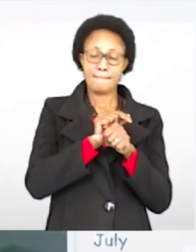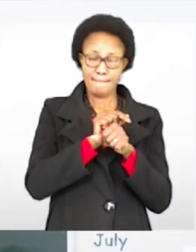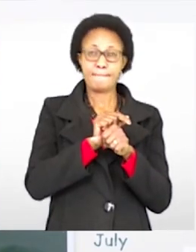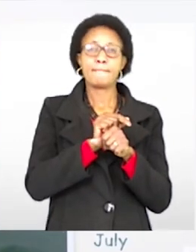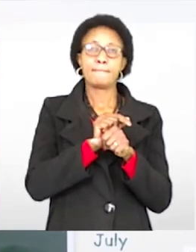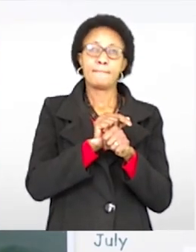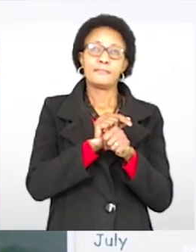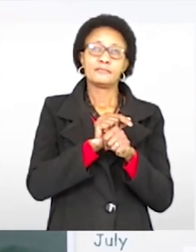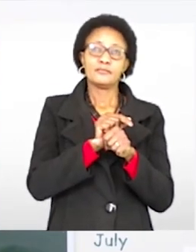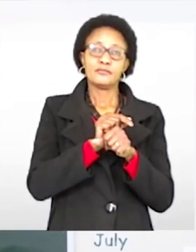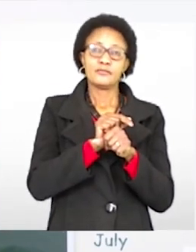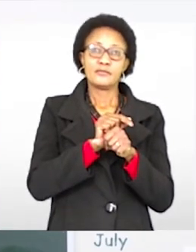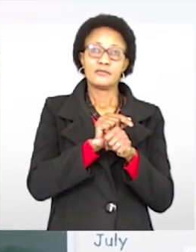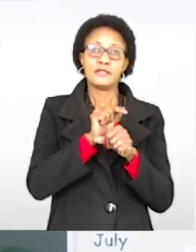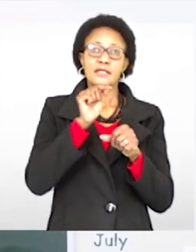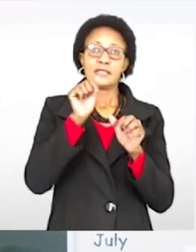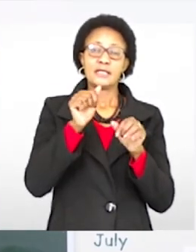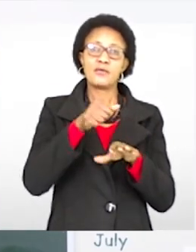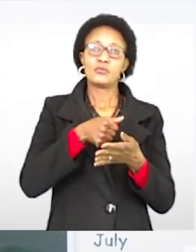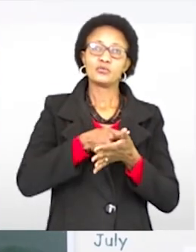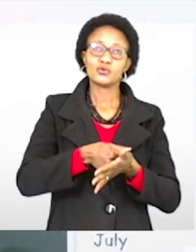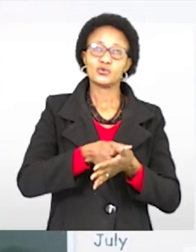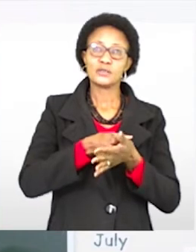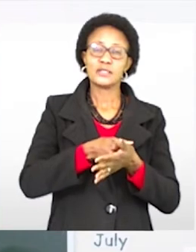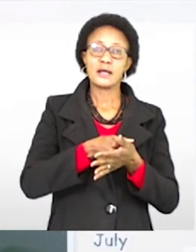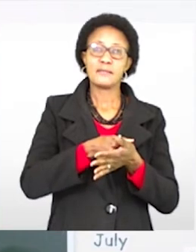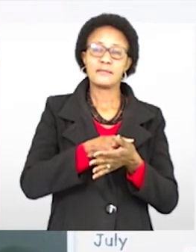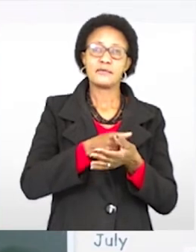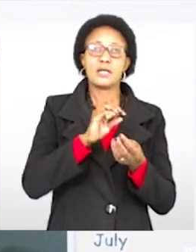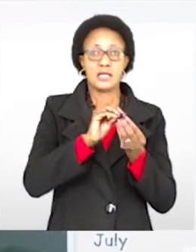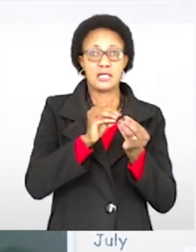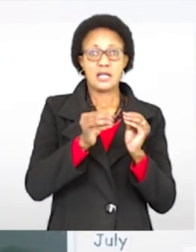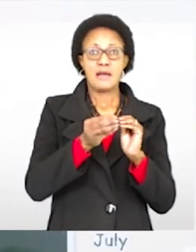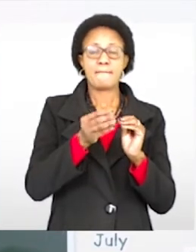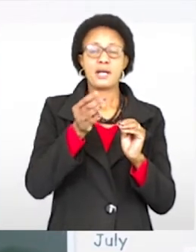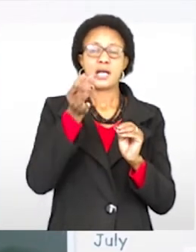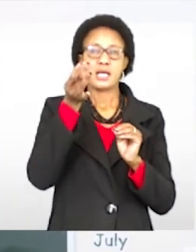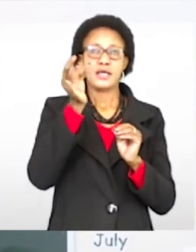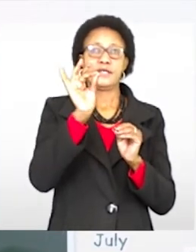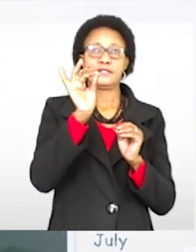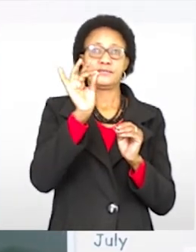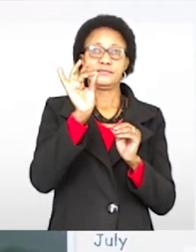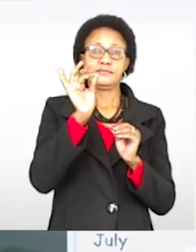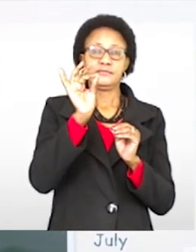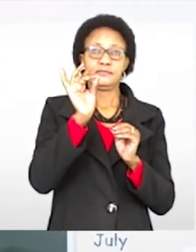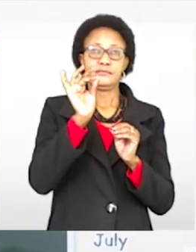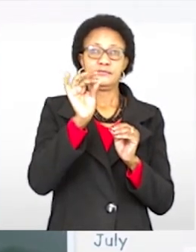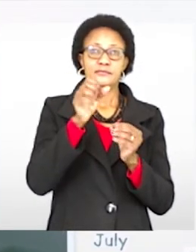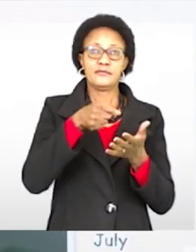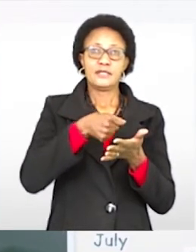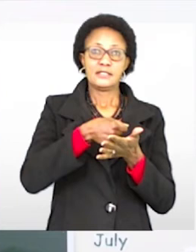bottom. So we are going to try and draw the number 8. I want you to try in the